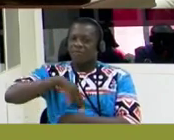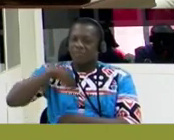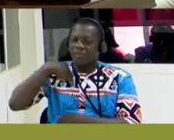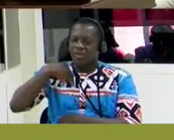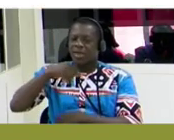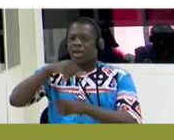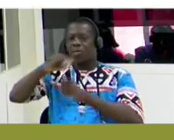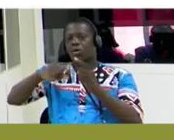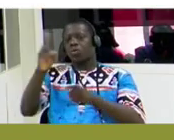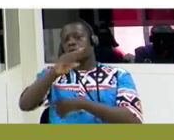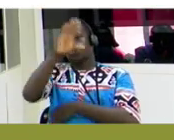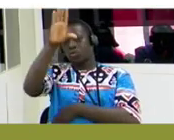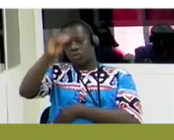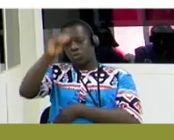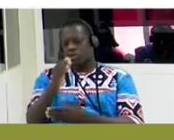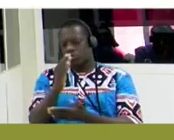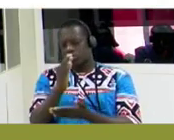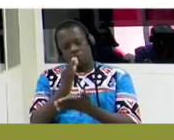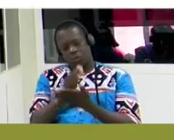done? Regrettable, very well.